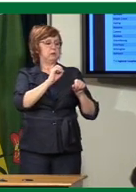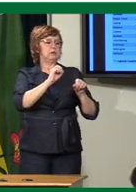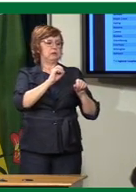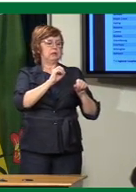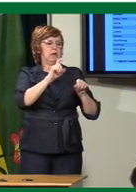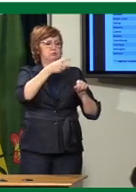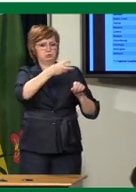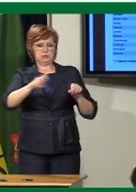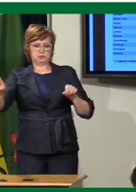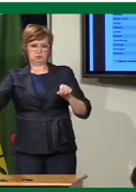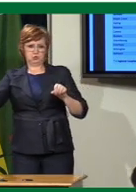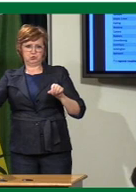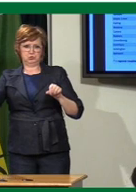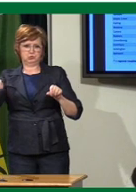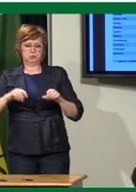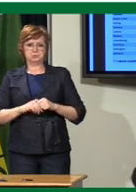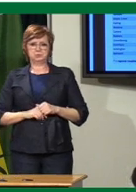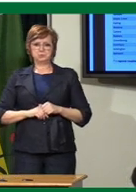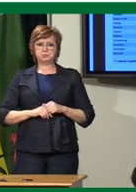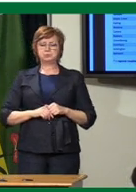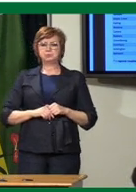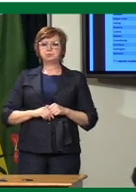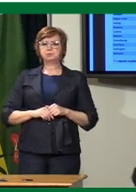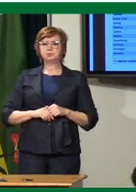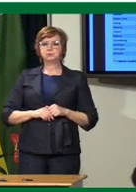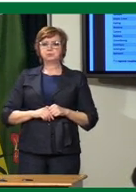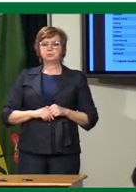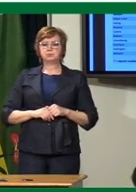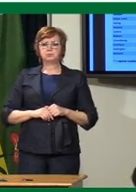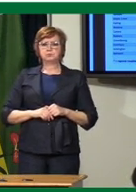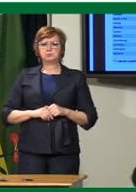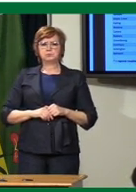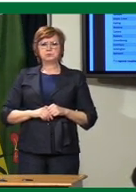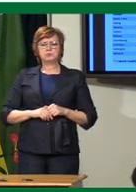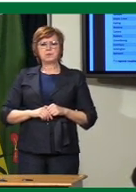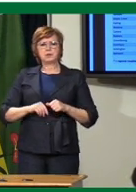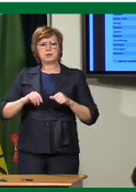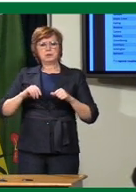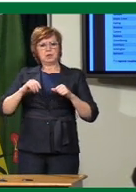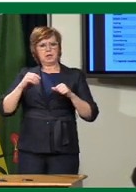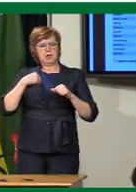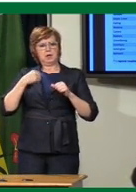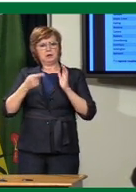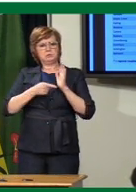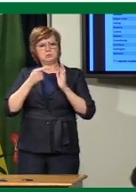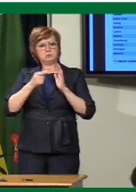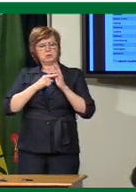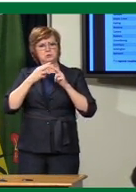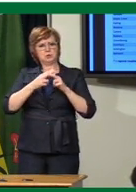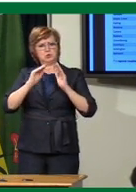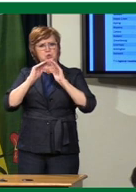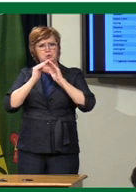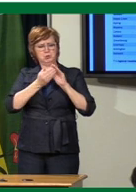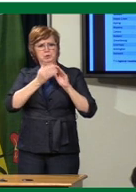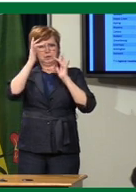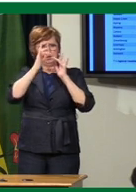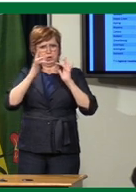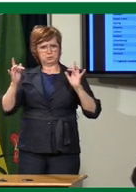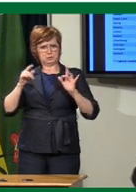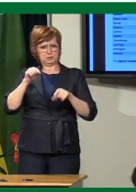In addition to COVID and non-COVID hospital designation, we also have a number of community hospitals that would be converted to